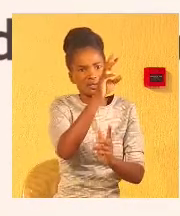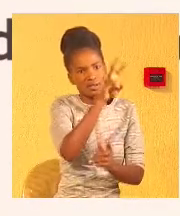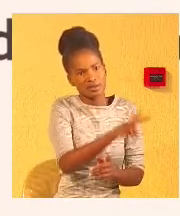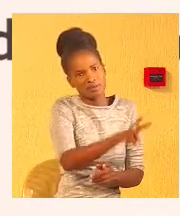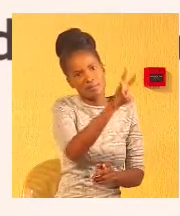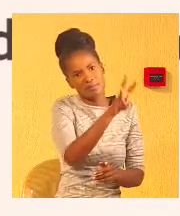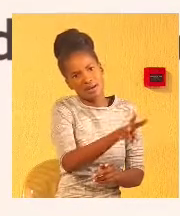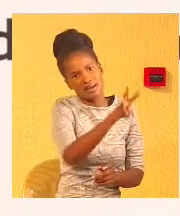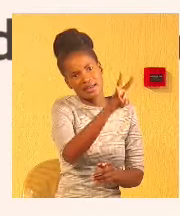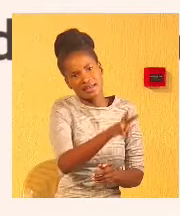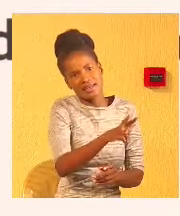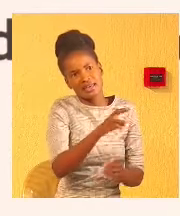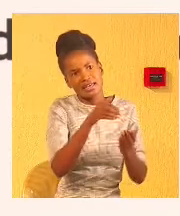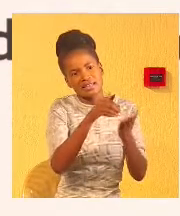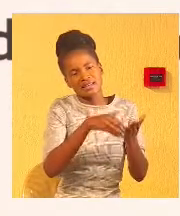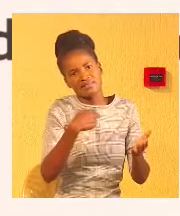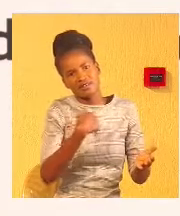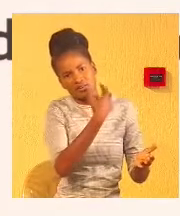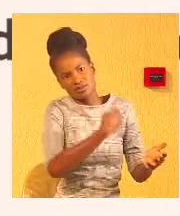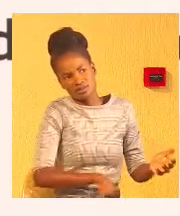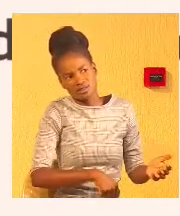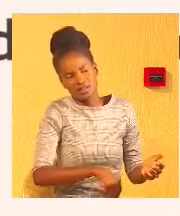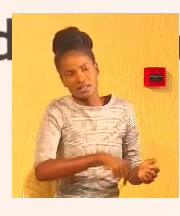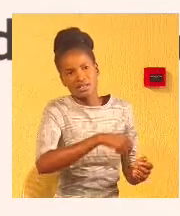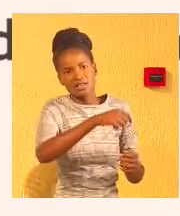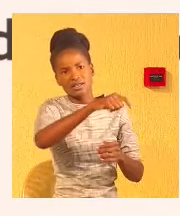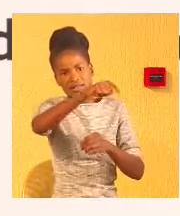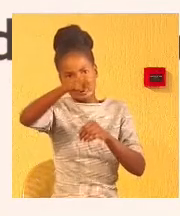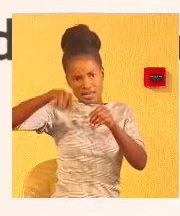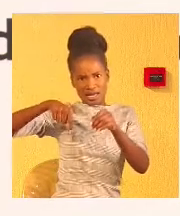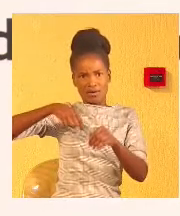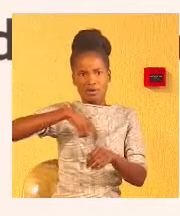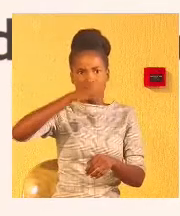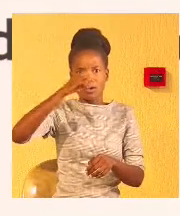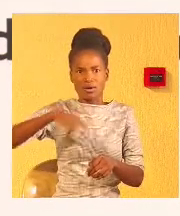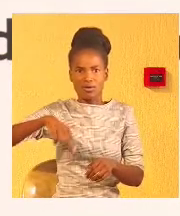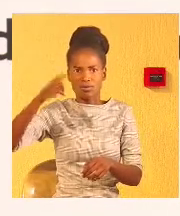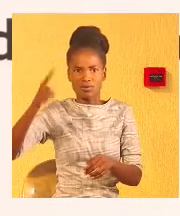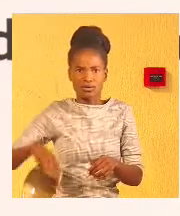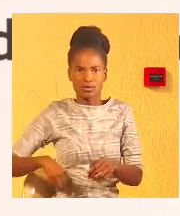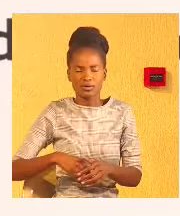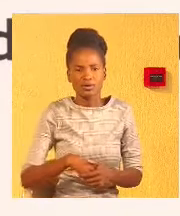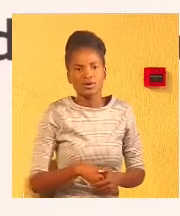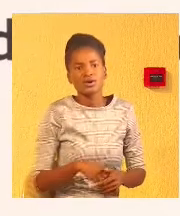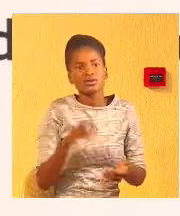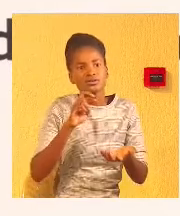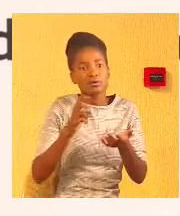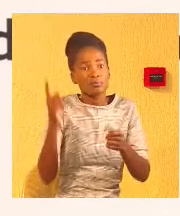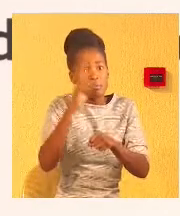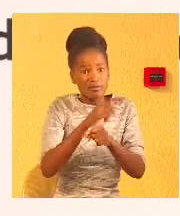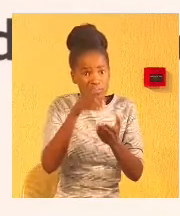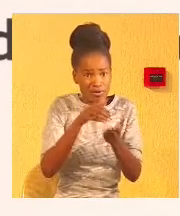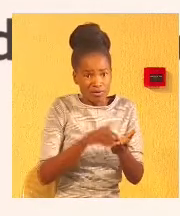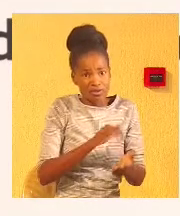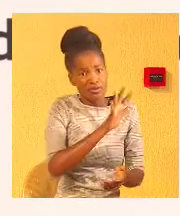going all around to China, and then back to Norway, which extends the period of delivery to 52 days.